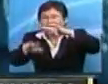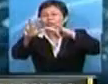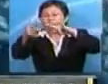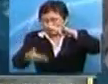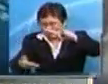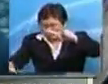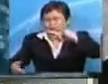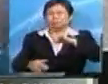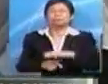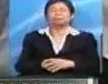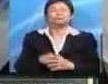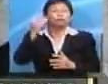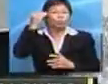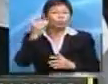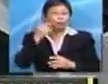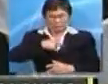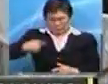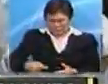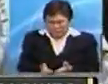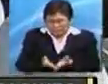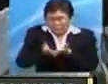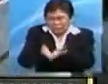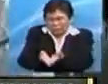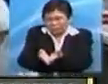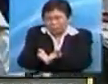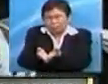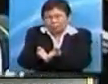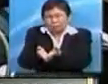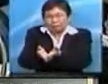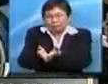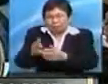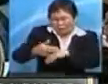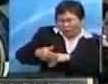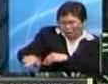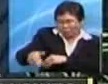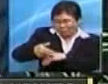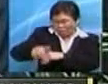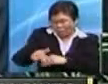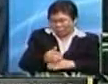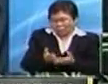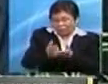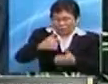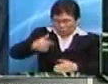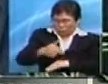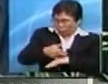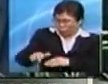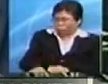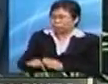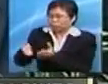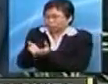3 potential objects. The Chinese ship, the Haisun, was tasked on Monday to retrieve these potential objects.